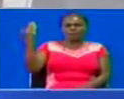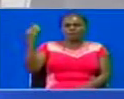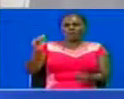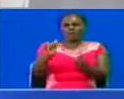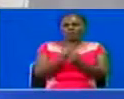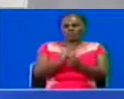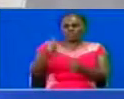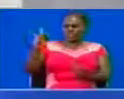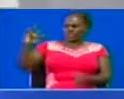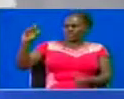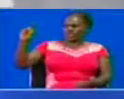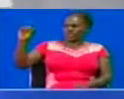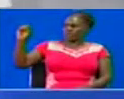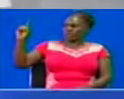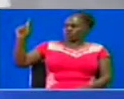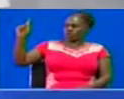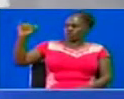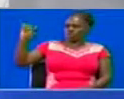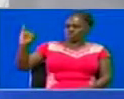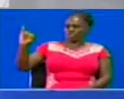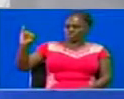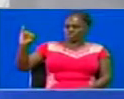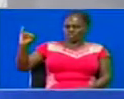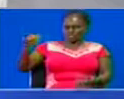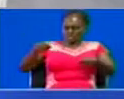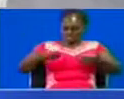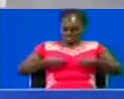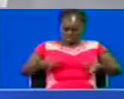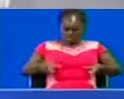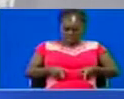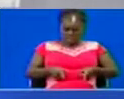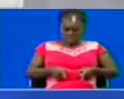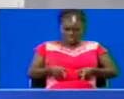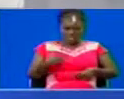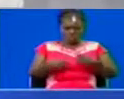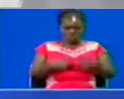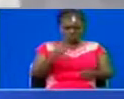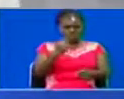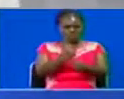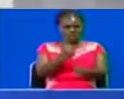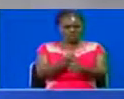Nicholas Kinoti. We be issued with the licenses. We continue working as